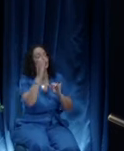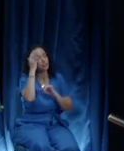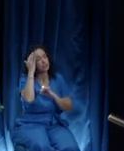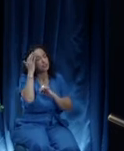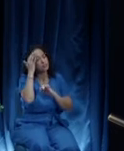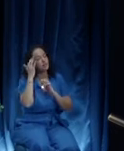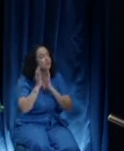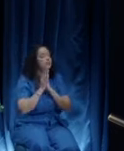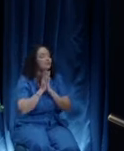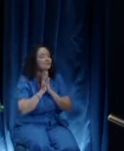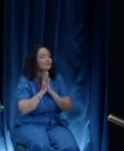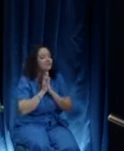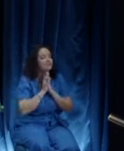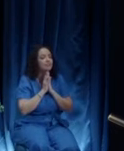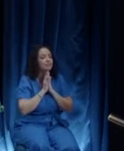Thank you very much.